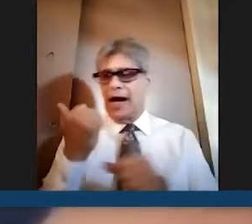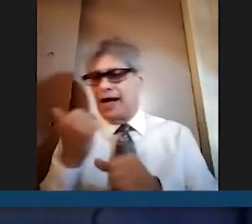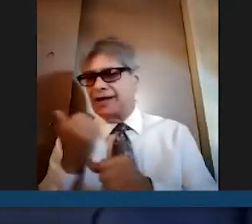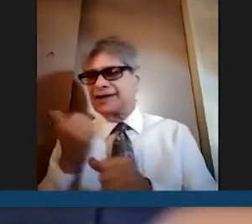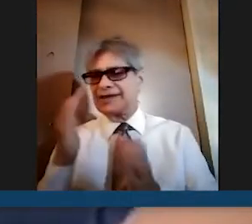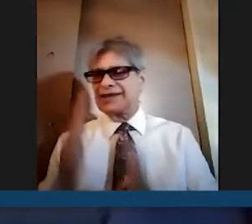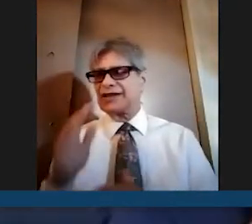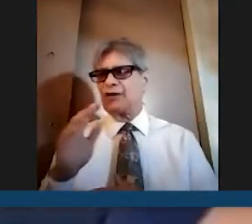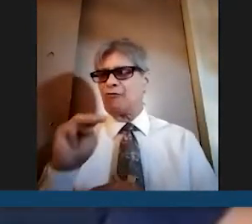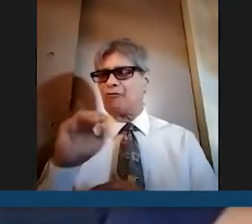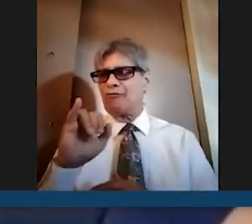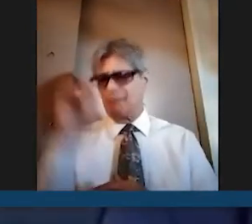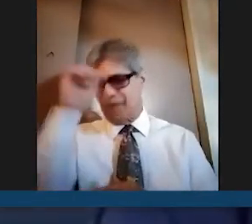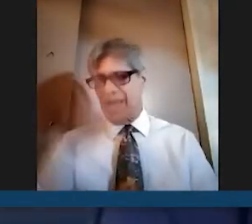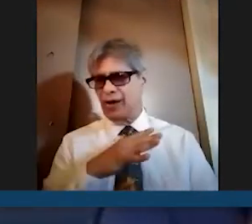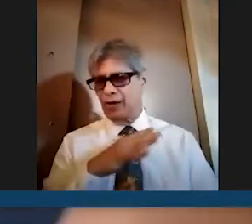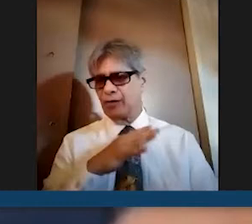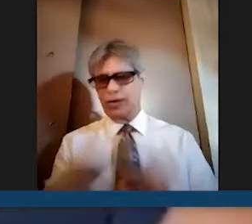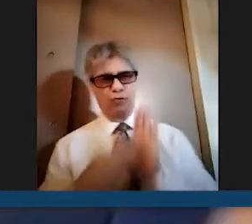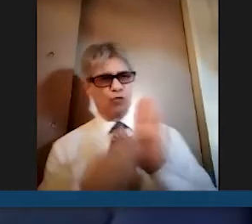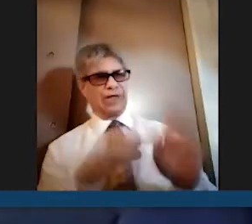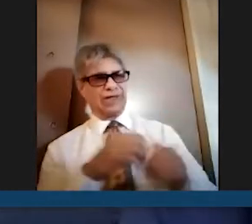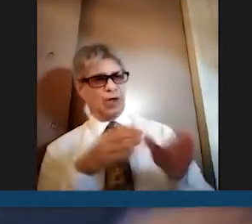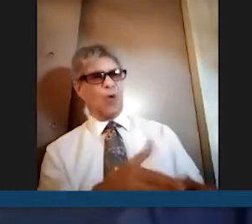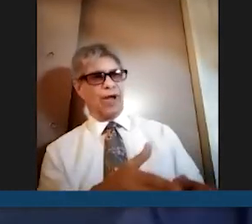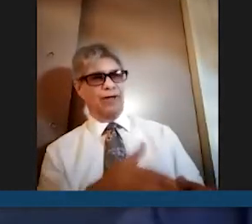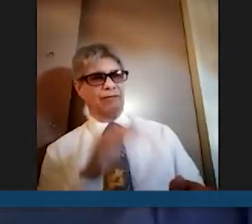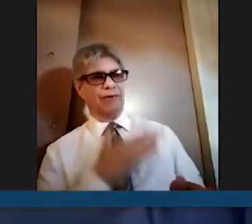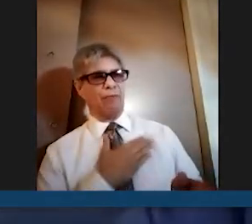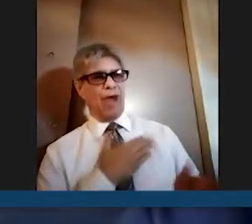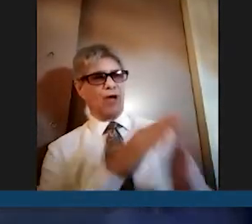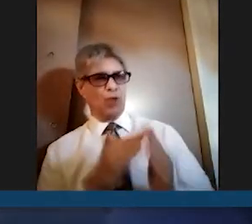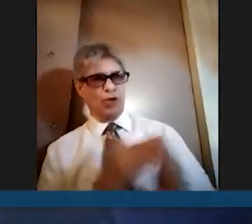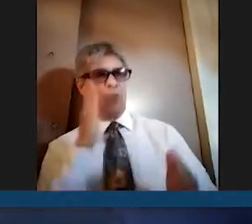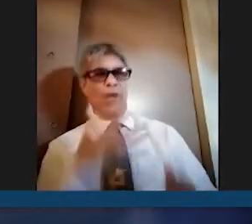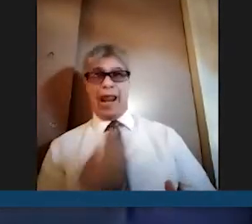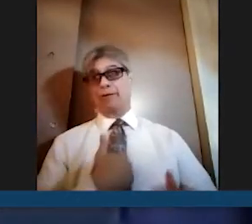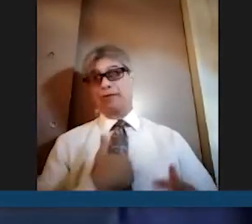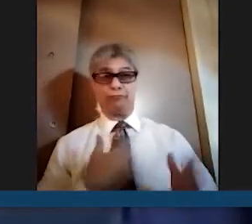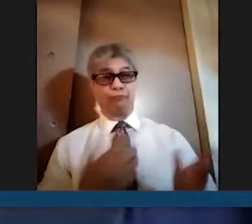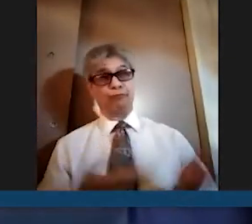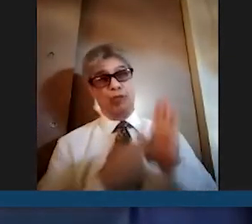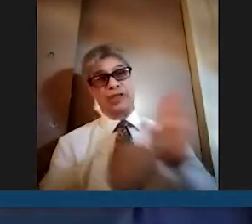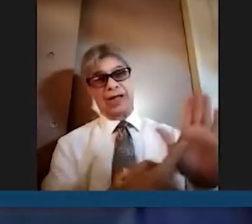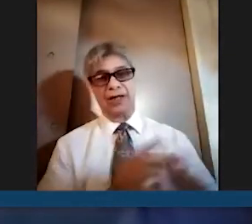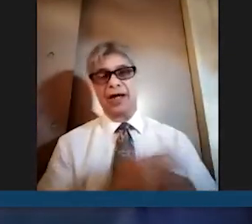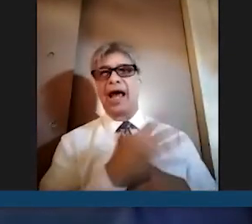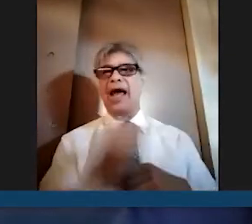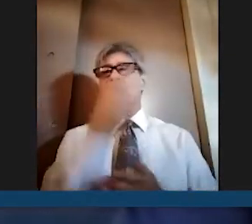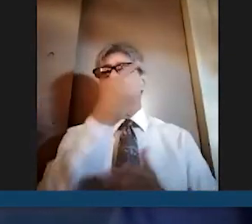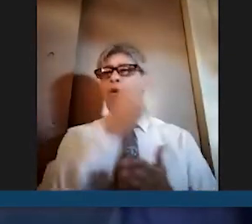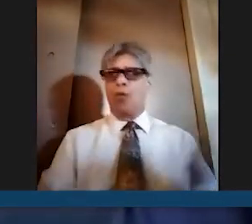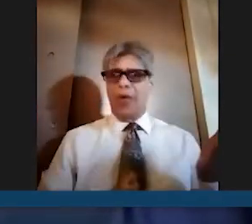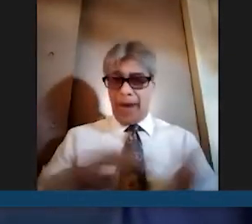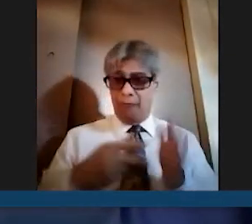way that my community historically would like me to present it. And what that